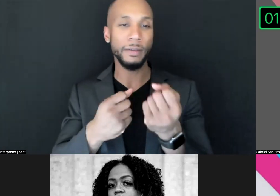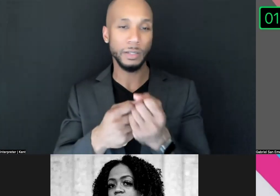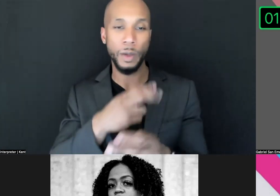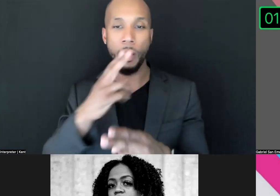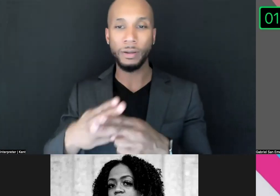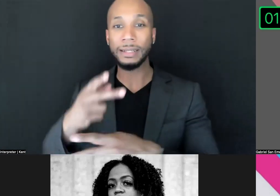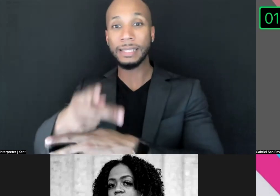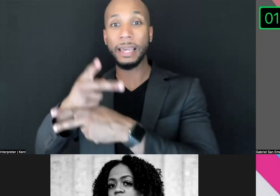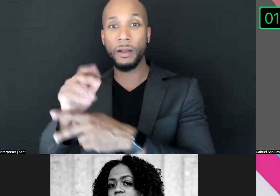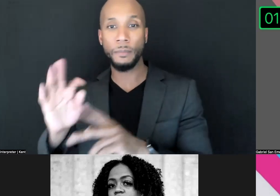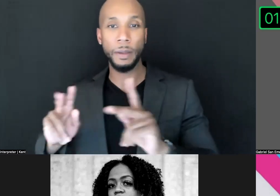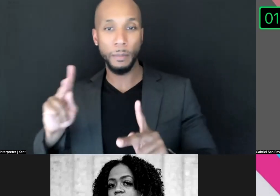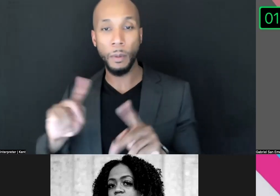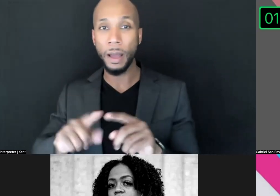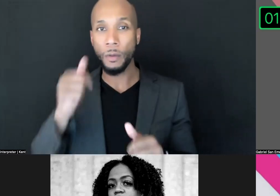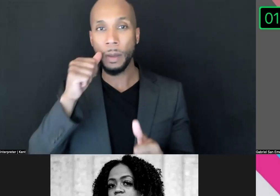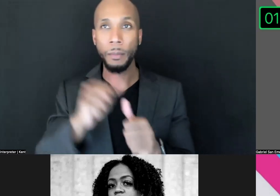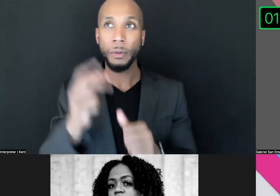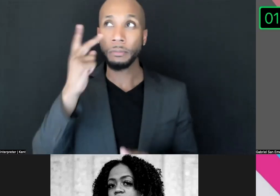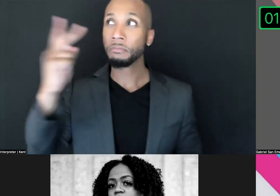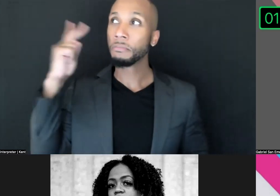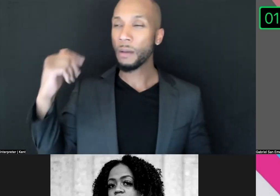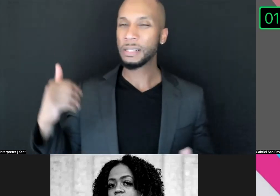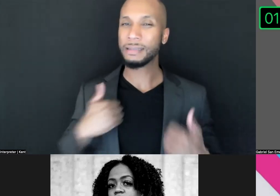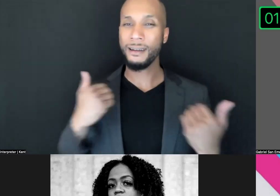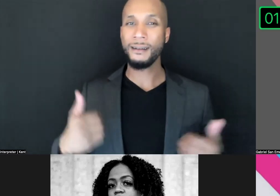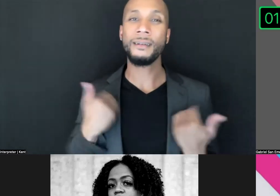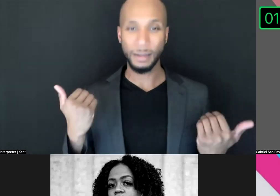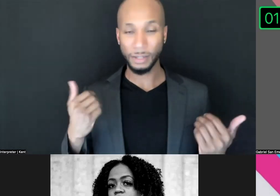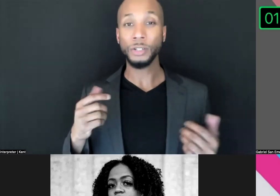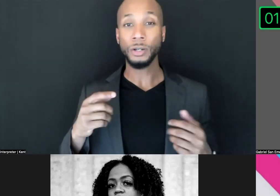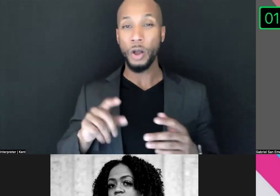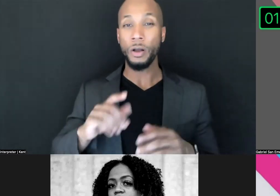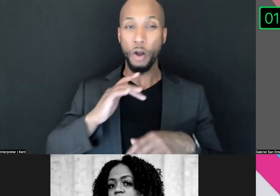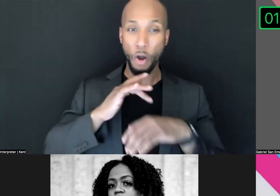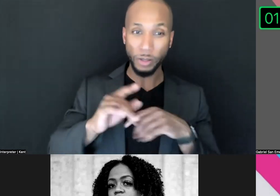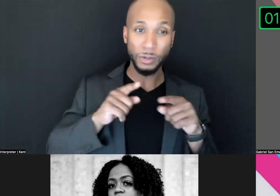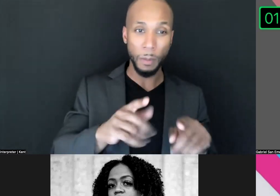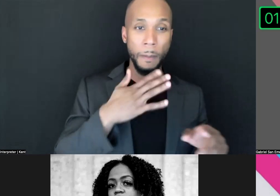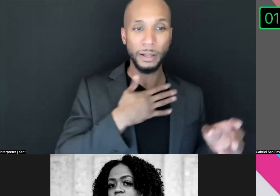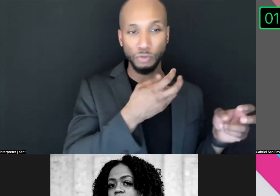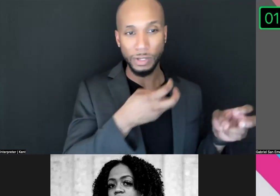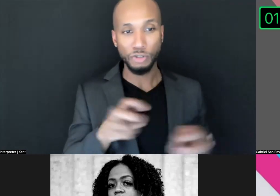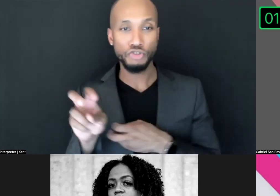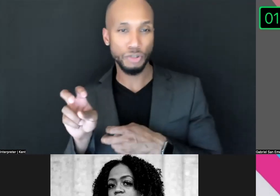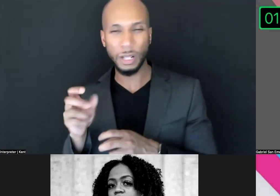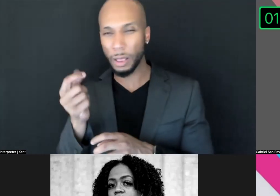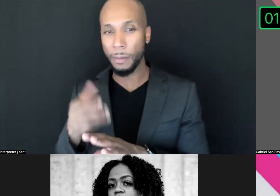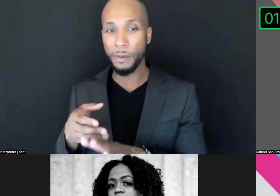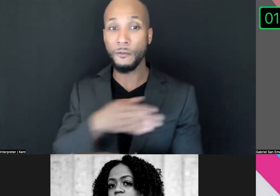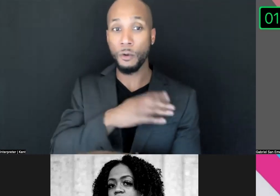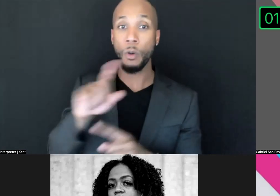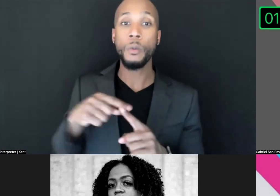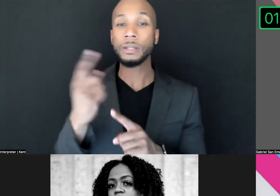I remember when I was young, very early in my transition and even before my transition, when someone died